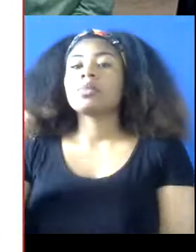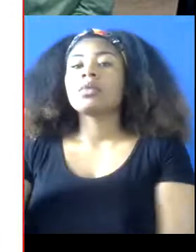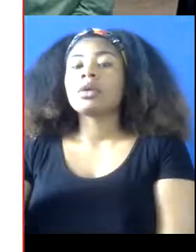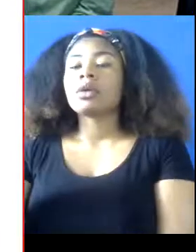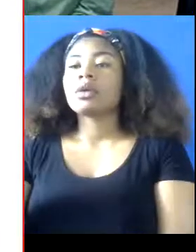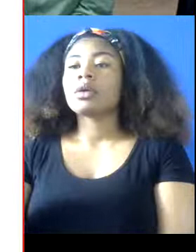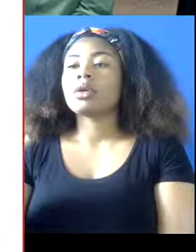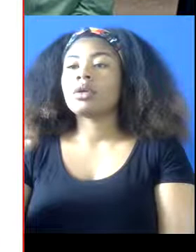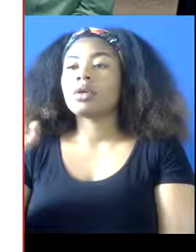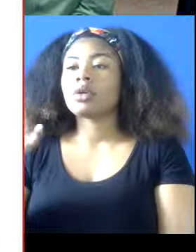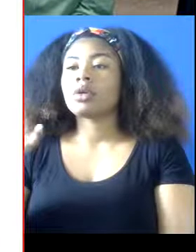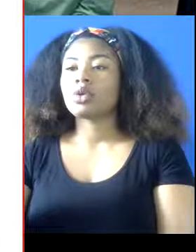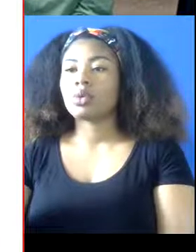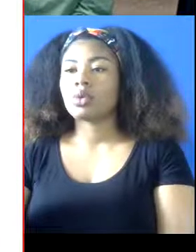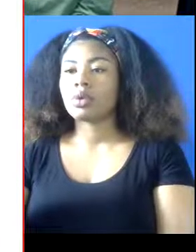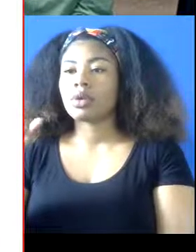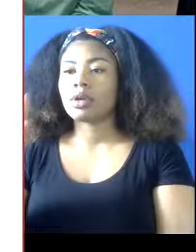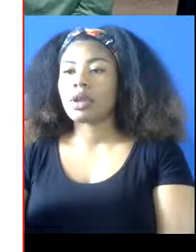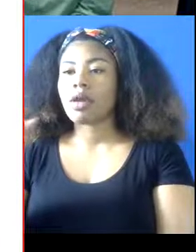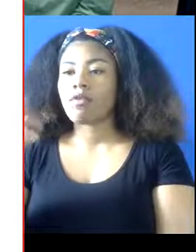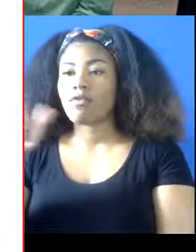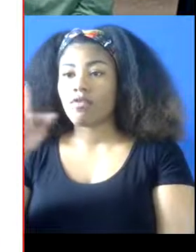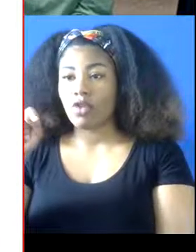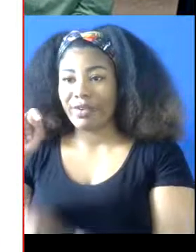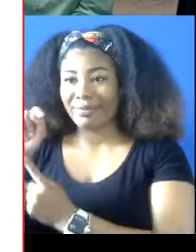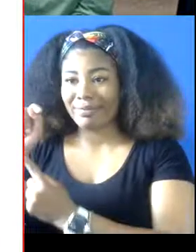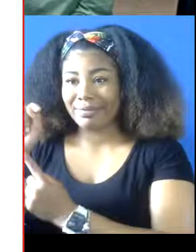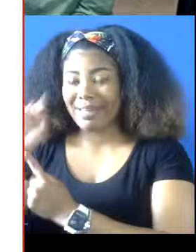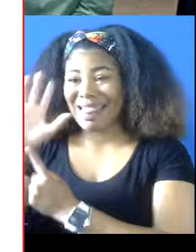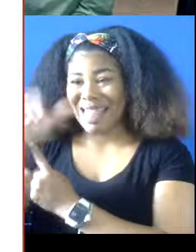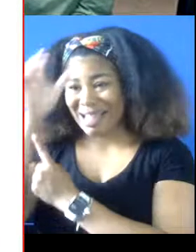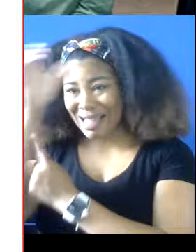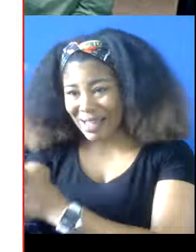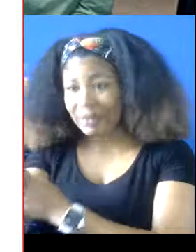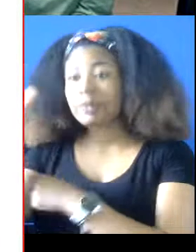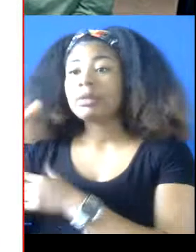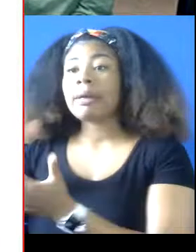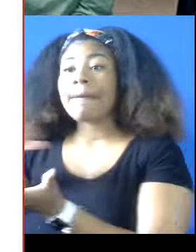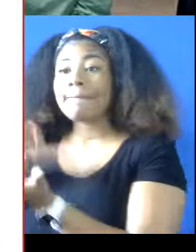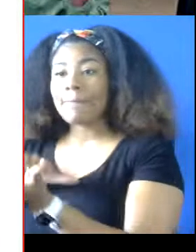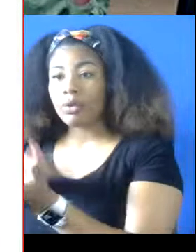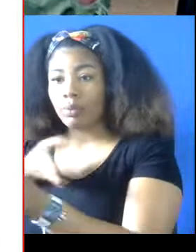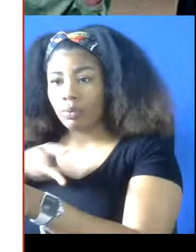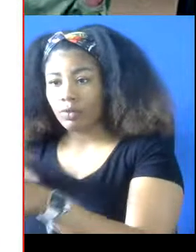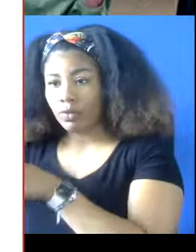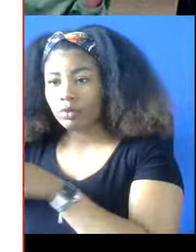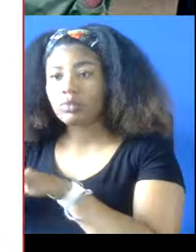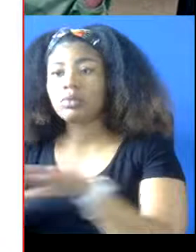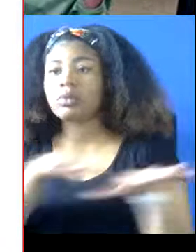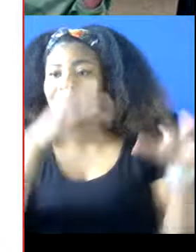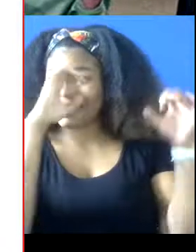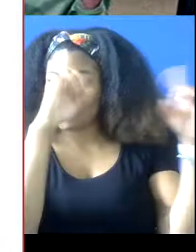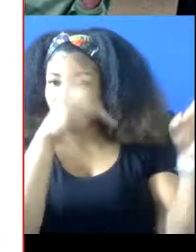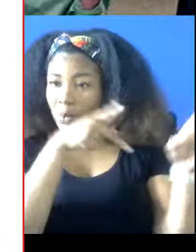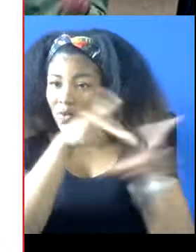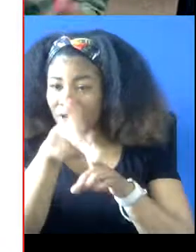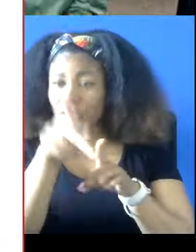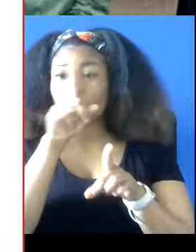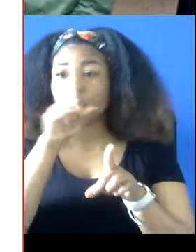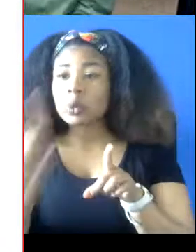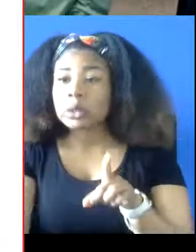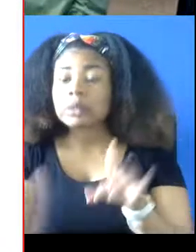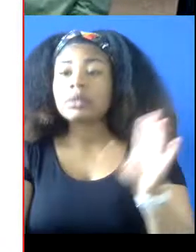the medical field, as well as those of us in education, neurodiversity it's not a problem to be